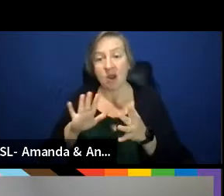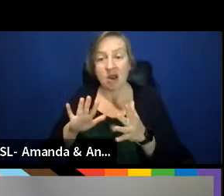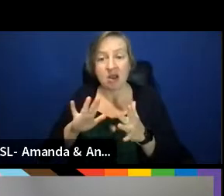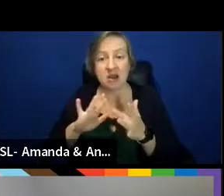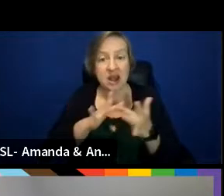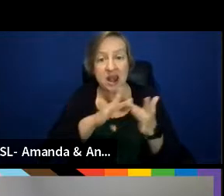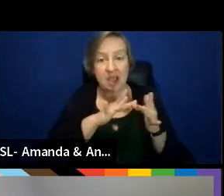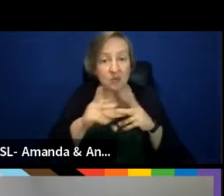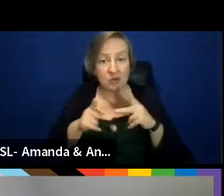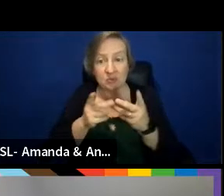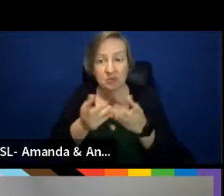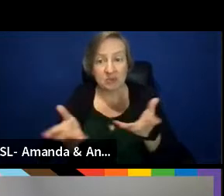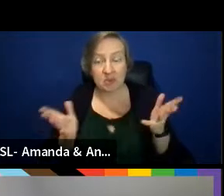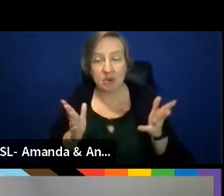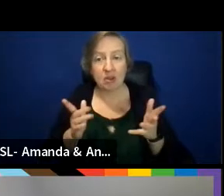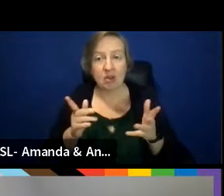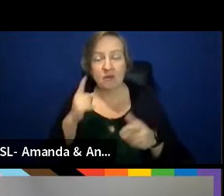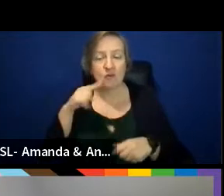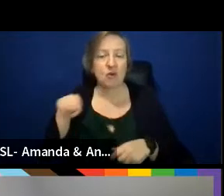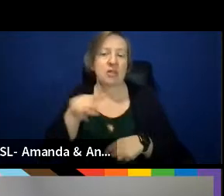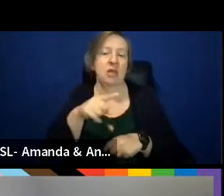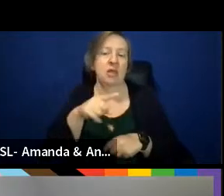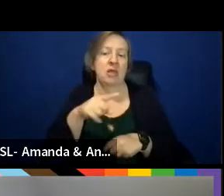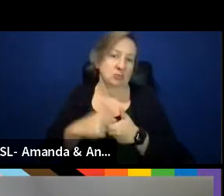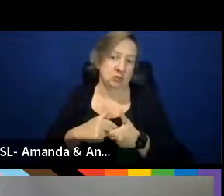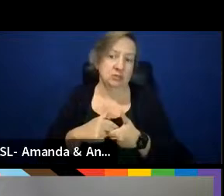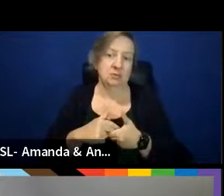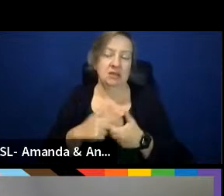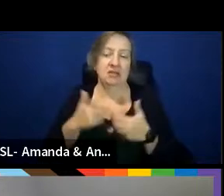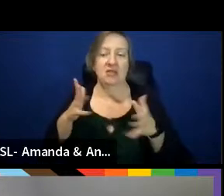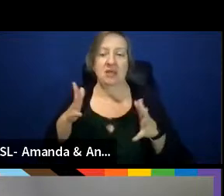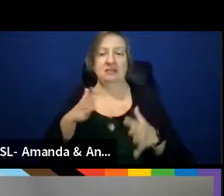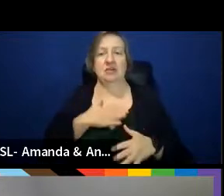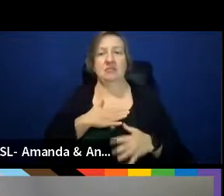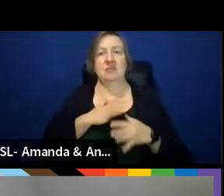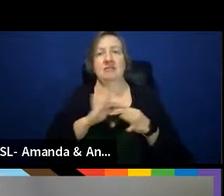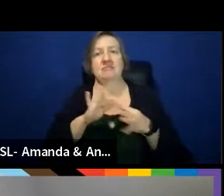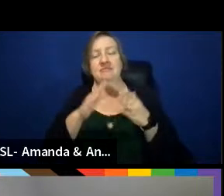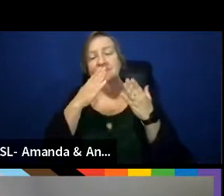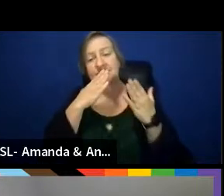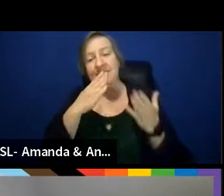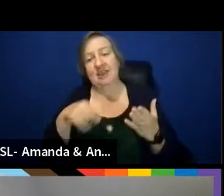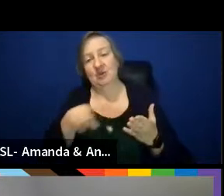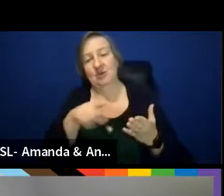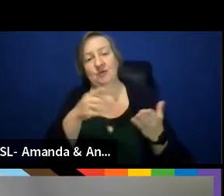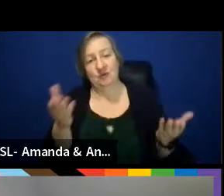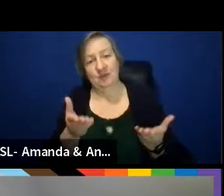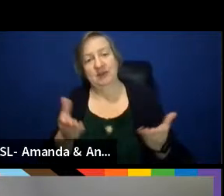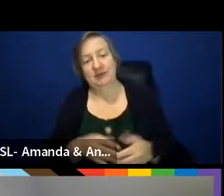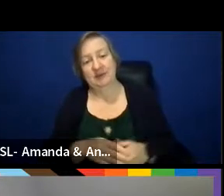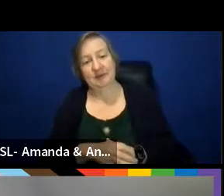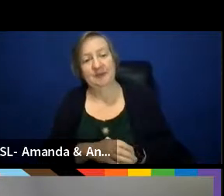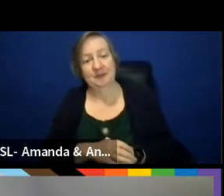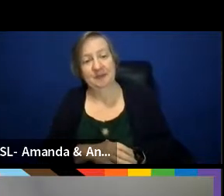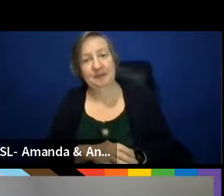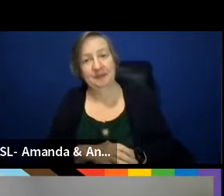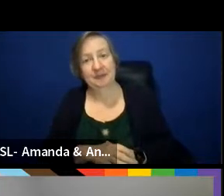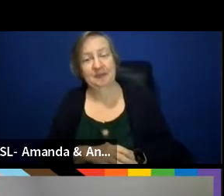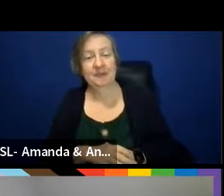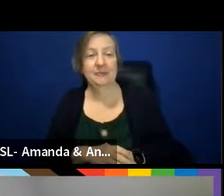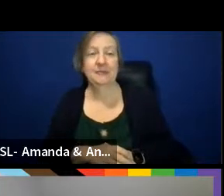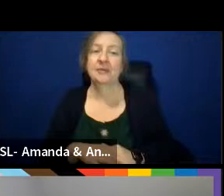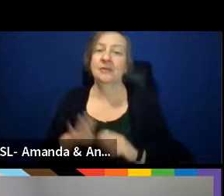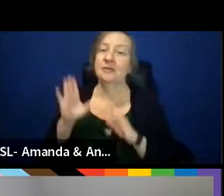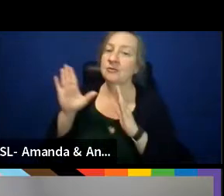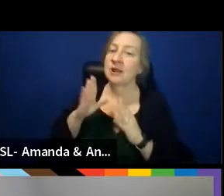have them participate. So that's all I have, and thank you for being here. Great,